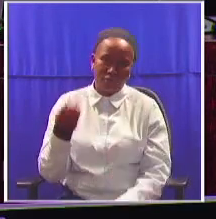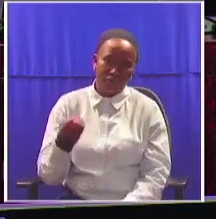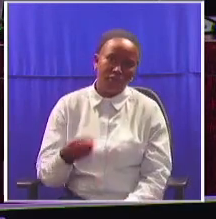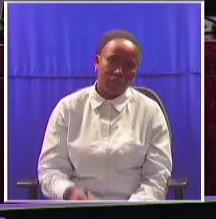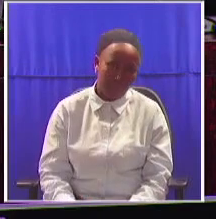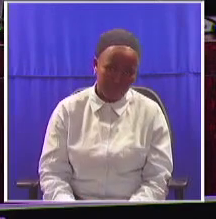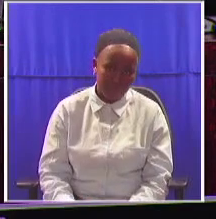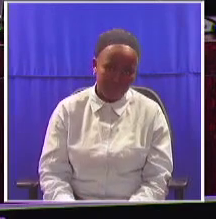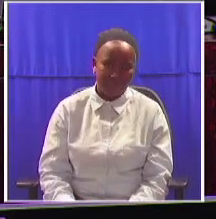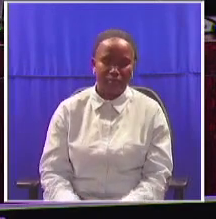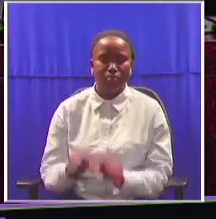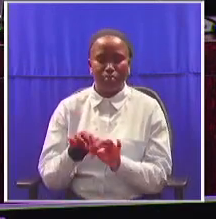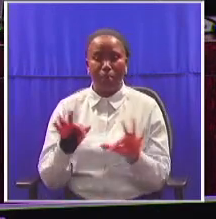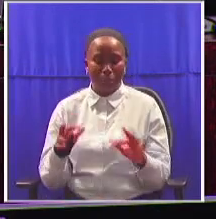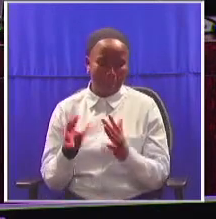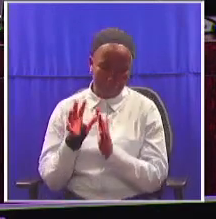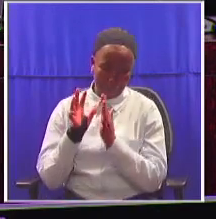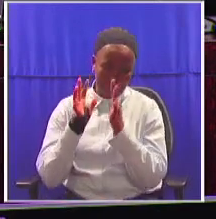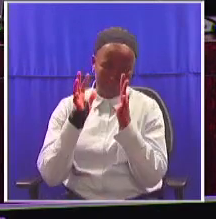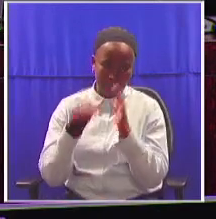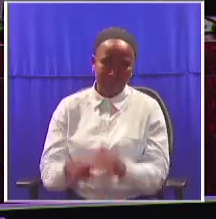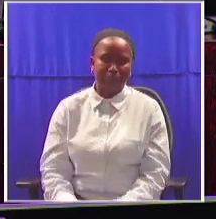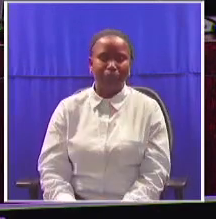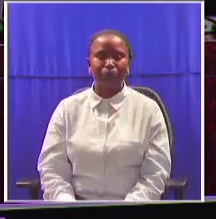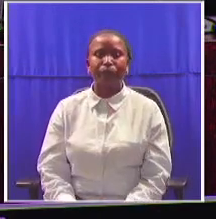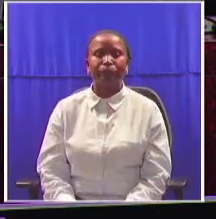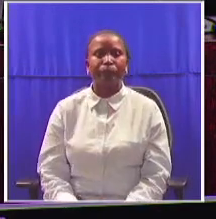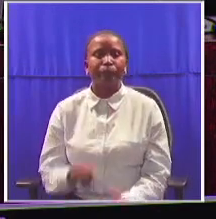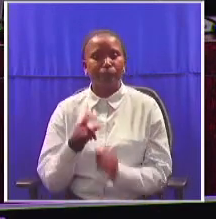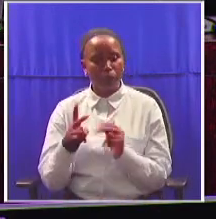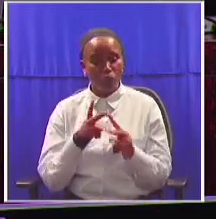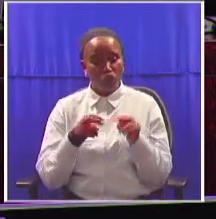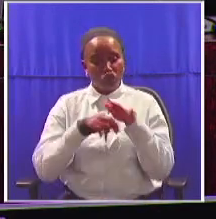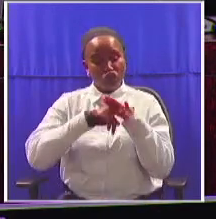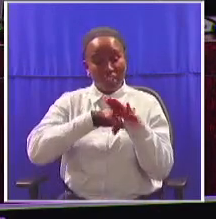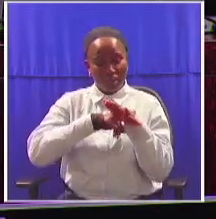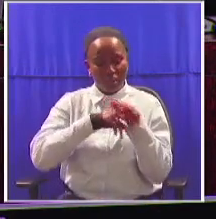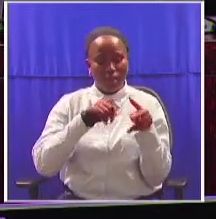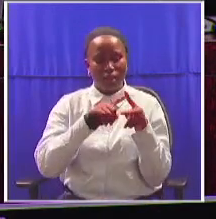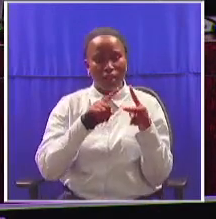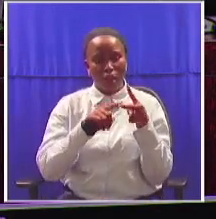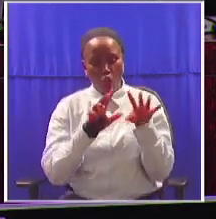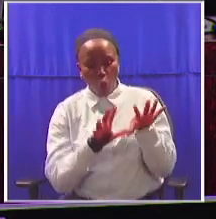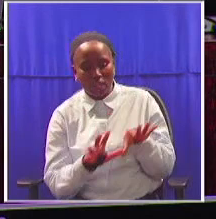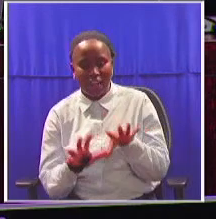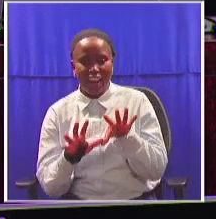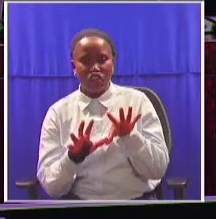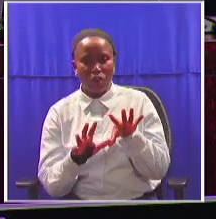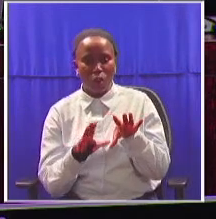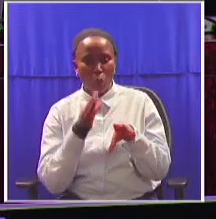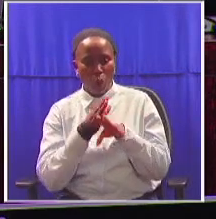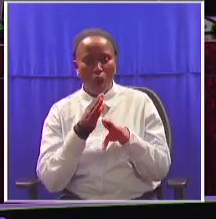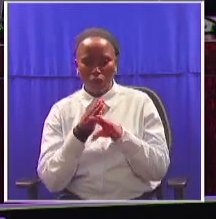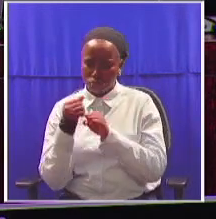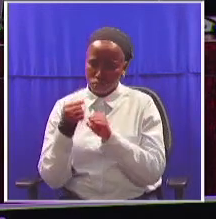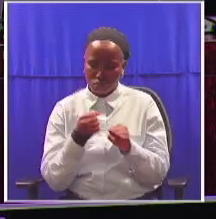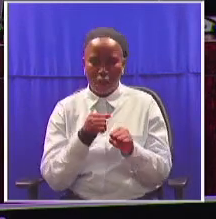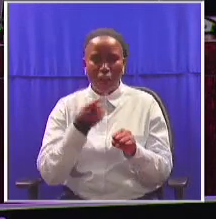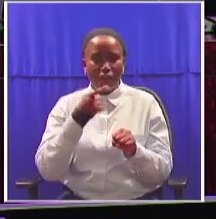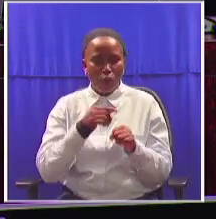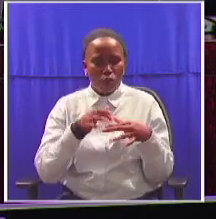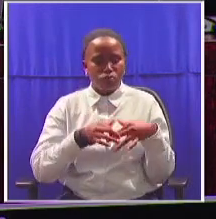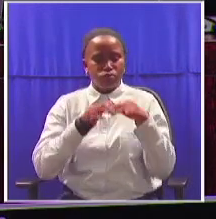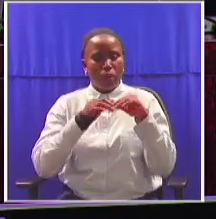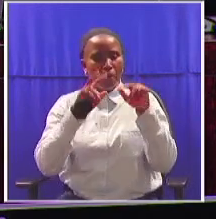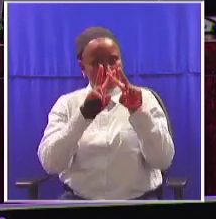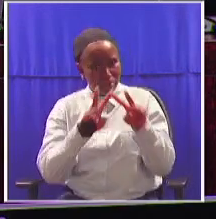contribute to regional and continental efforts towards peace and stability,